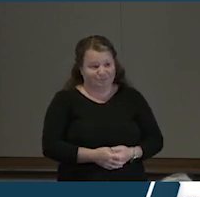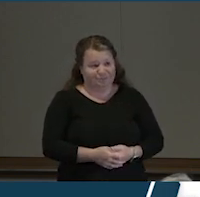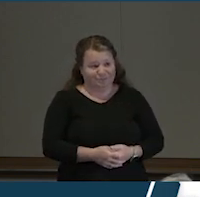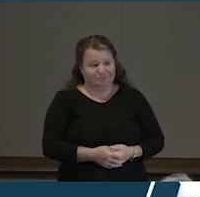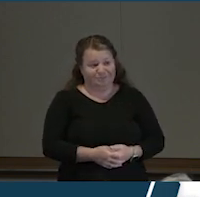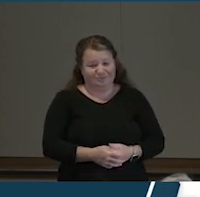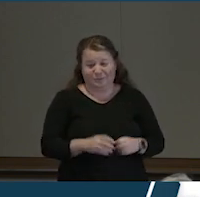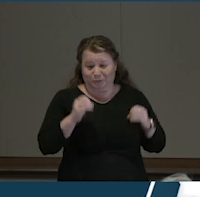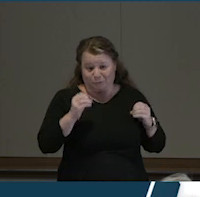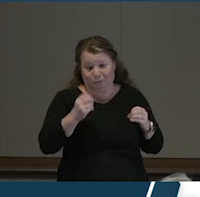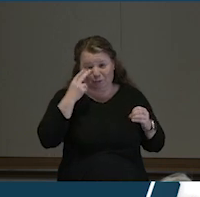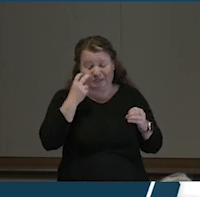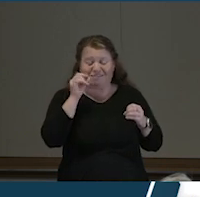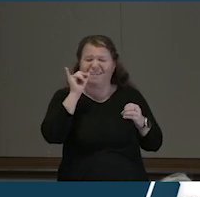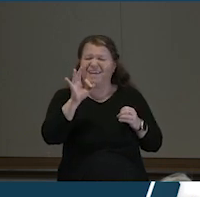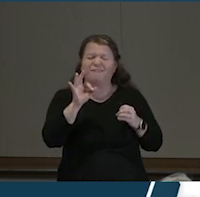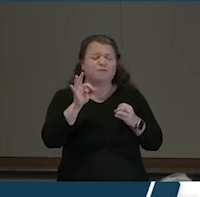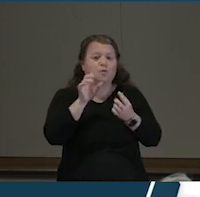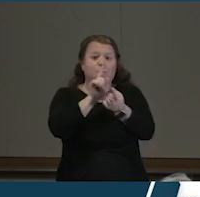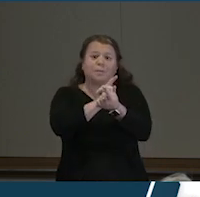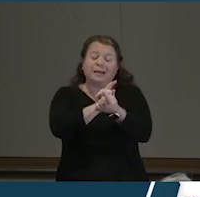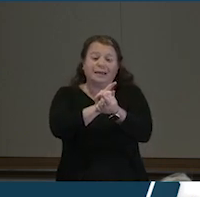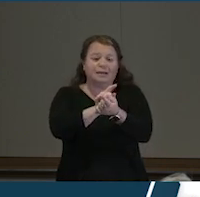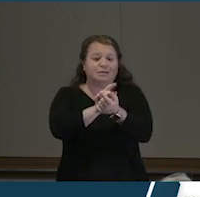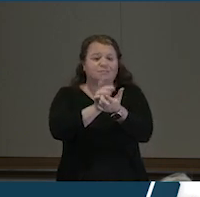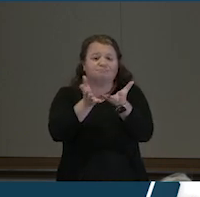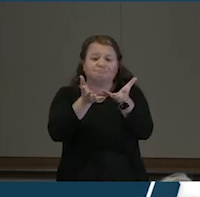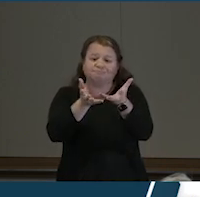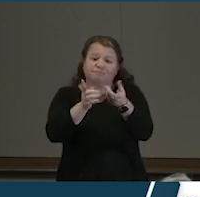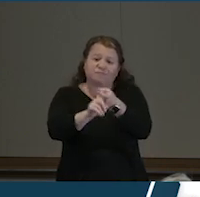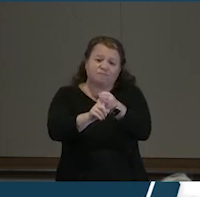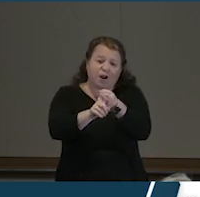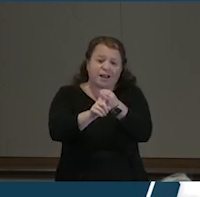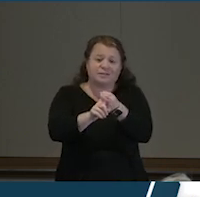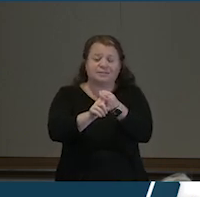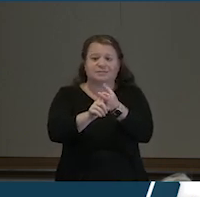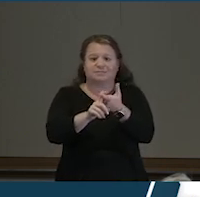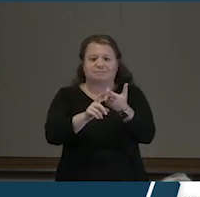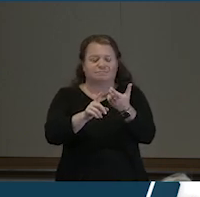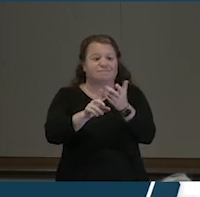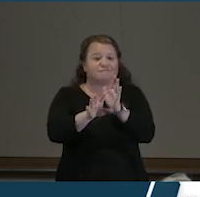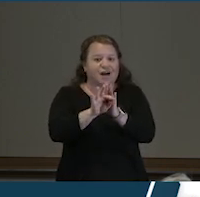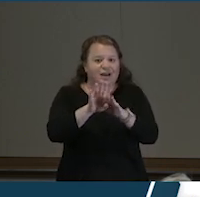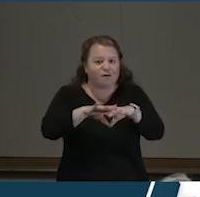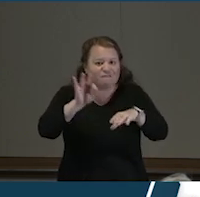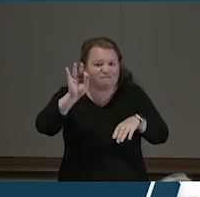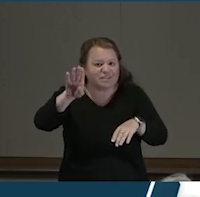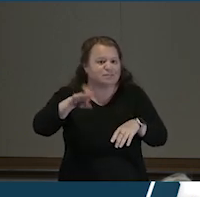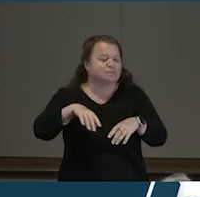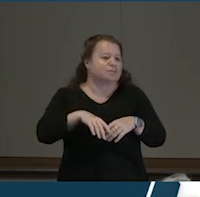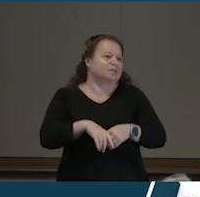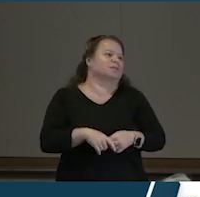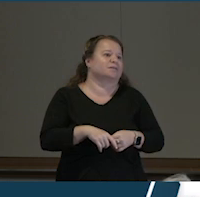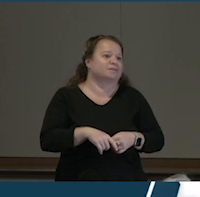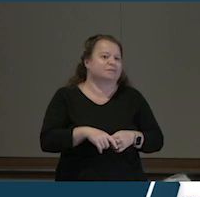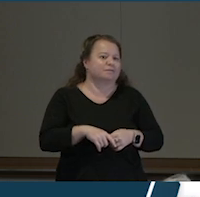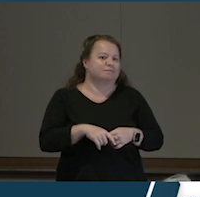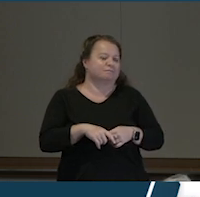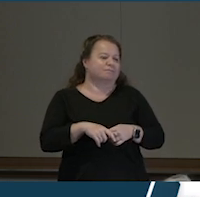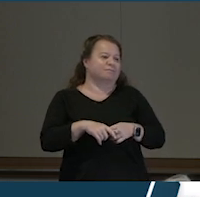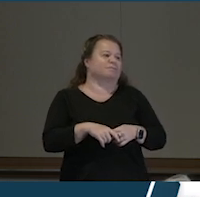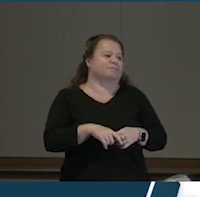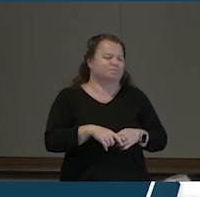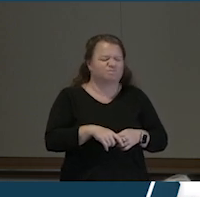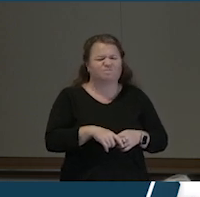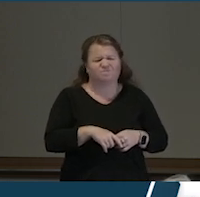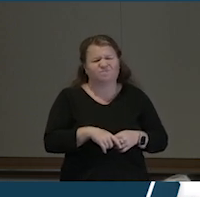doubt. If you just build a friendship with somebody here and then you reconnect, I don't know, go on Facebook and Facebook friend them or something. There will be